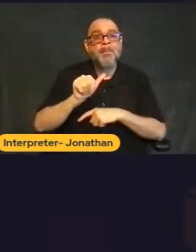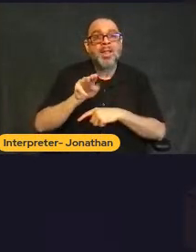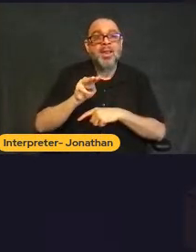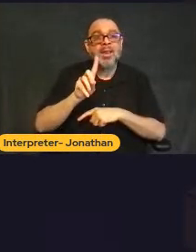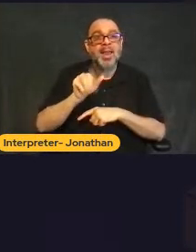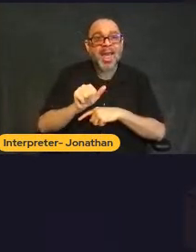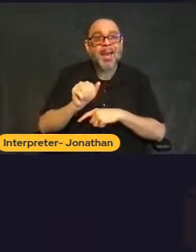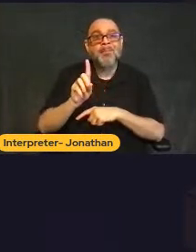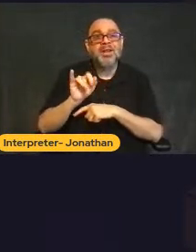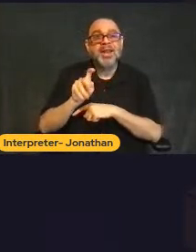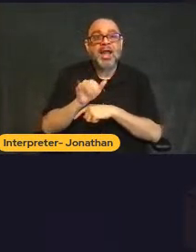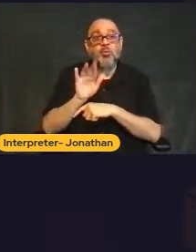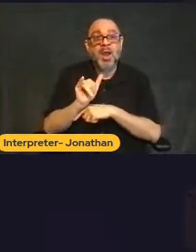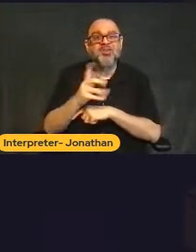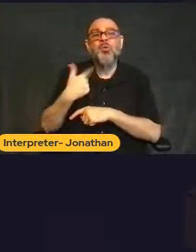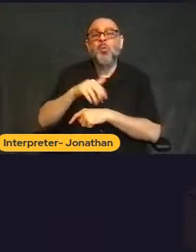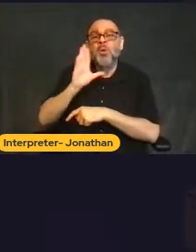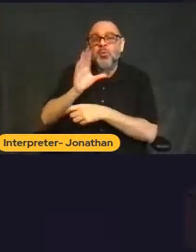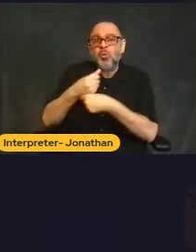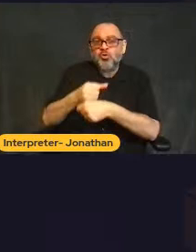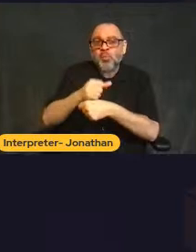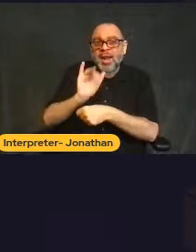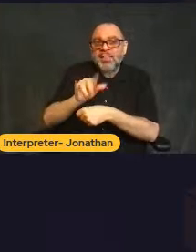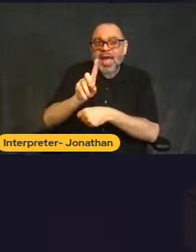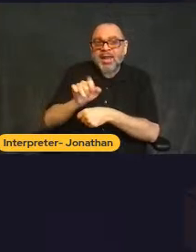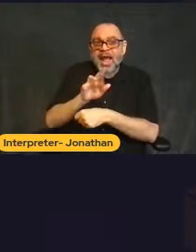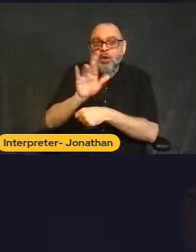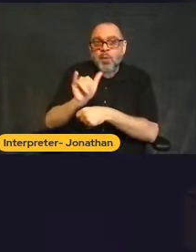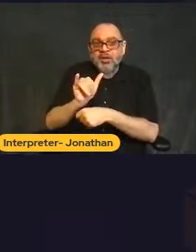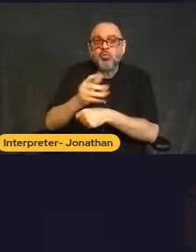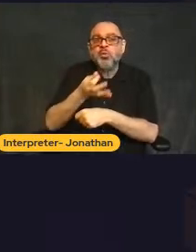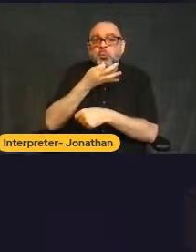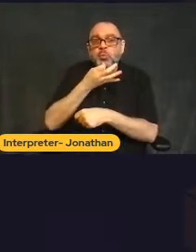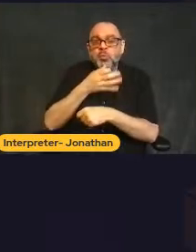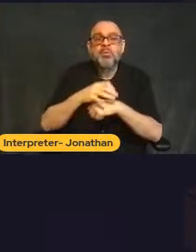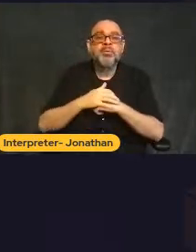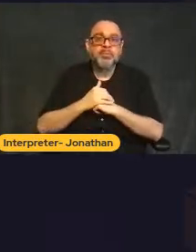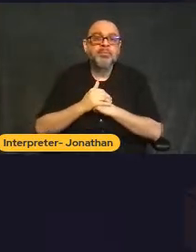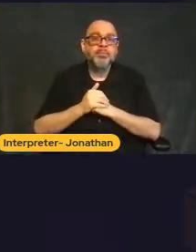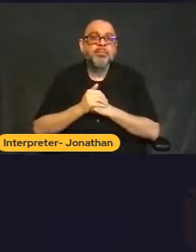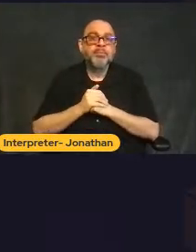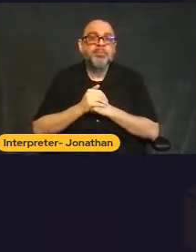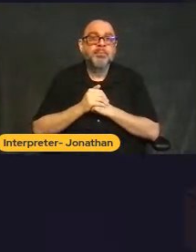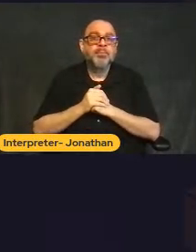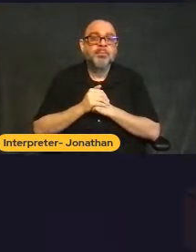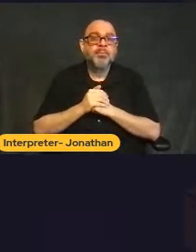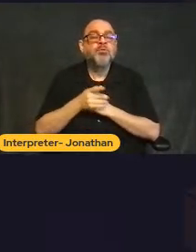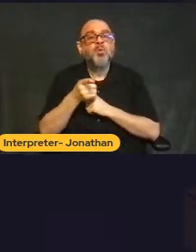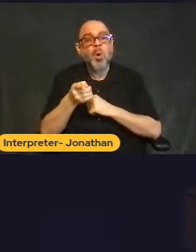be creating in a second. Lambda code from asset